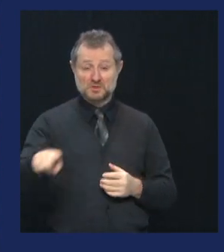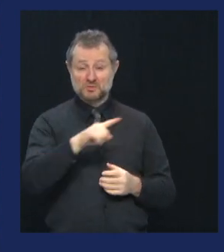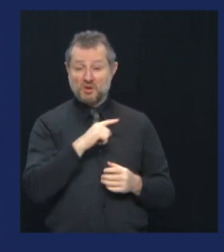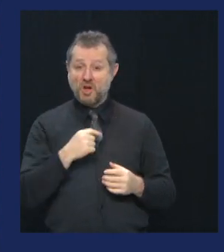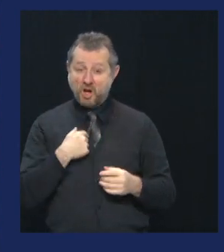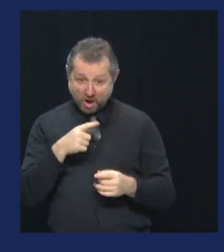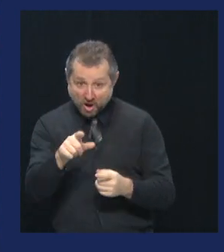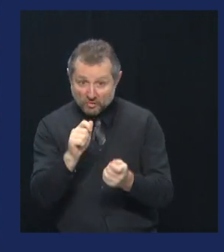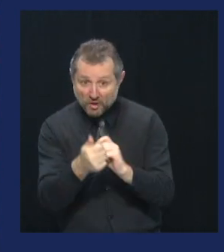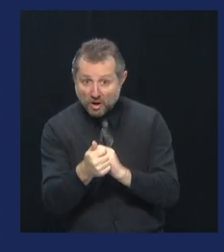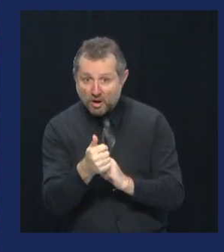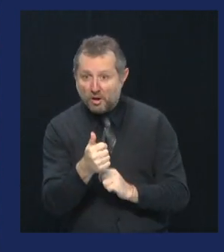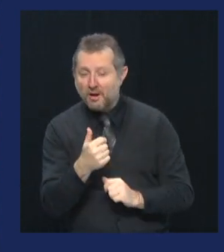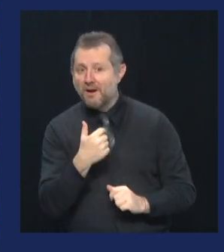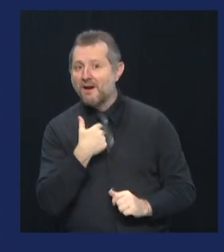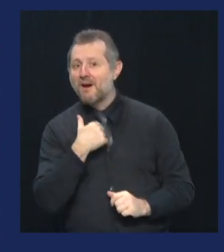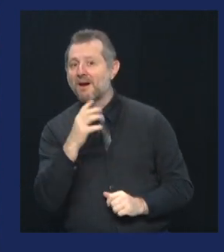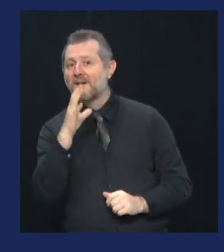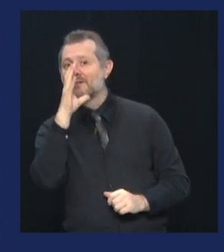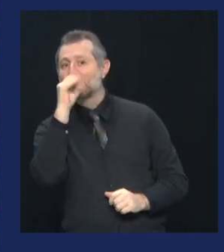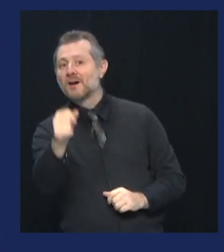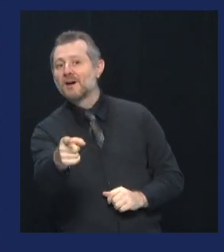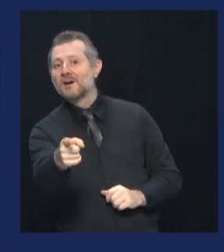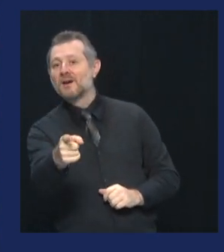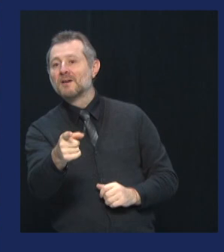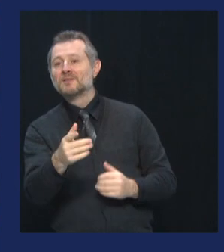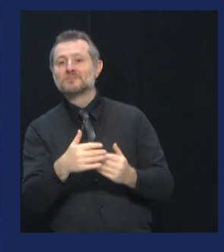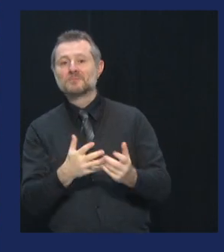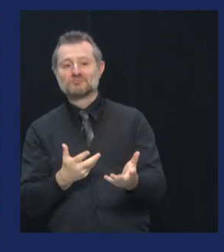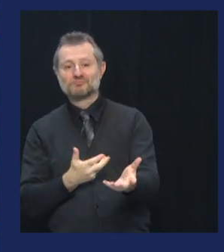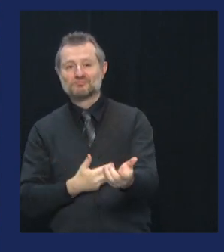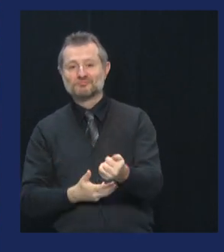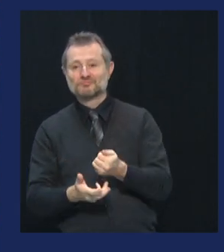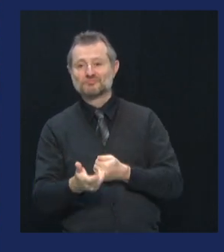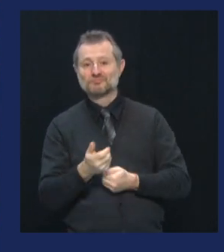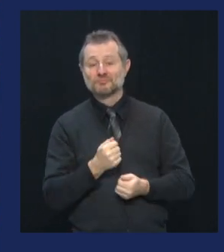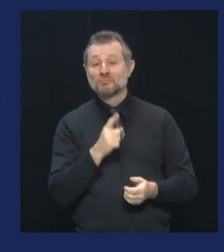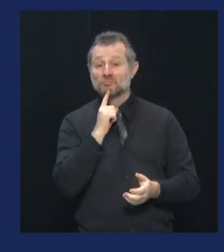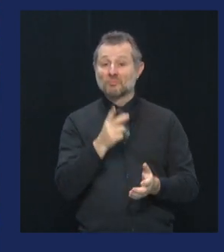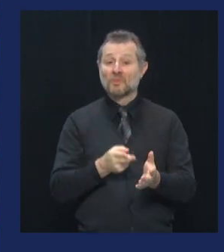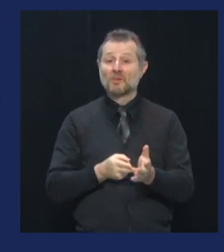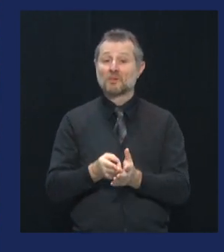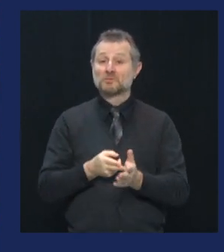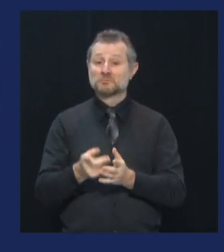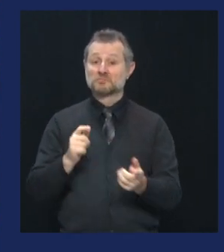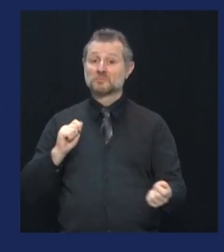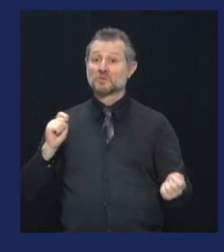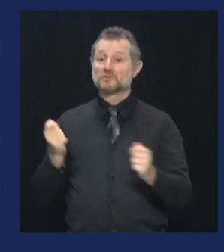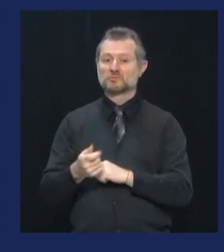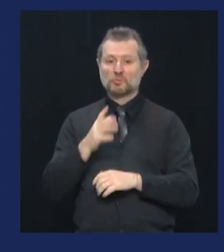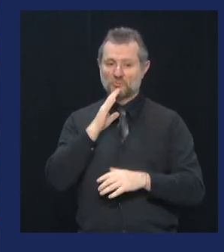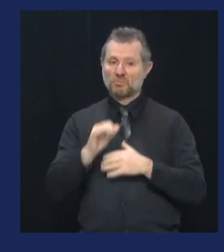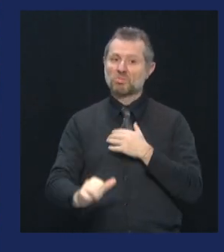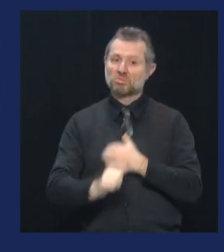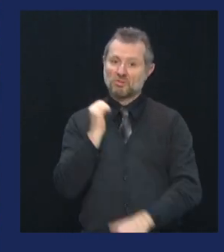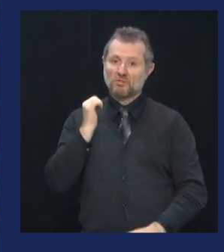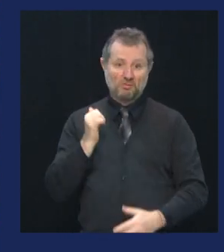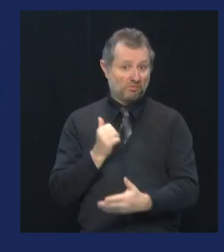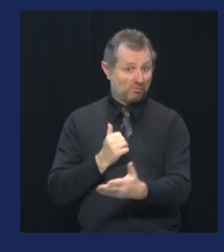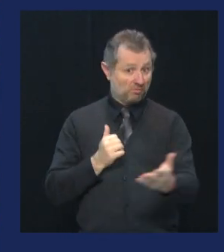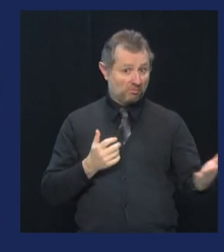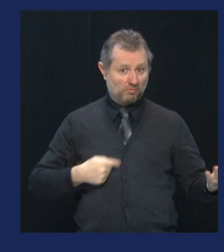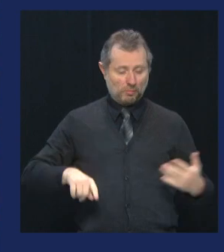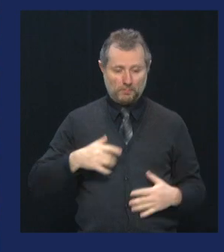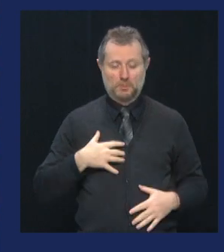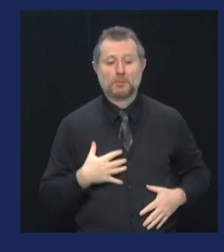alluring. But in reality, change is threatening and change is disruptive. Change